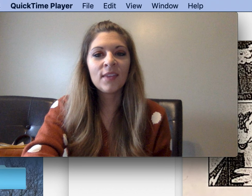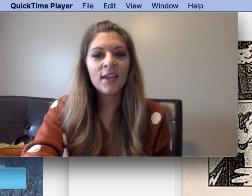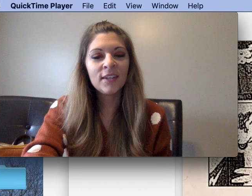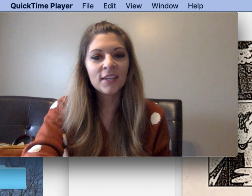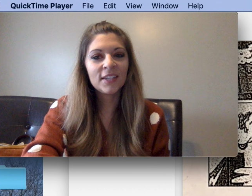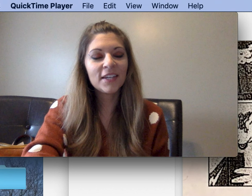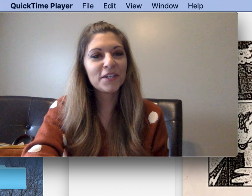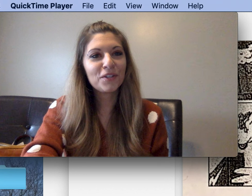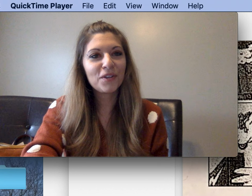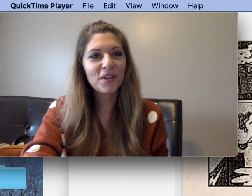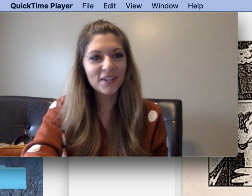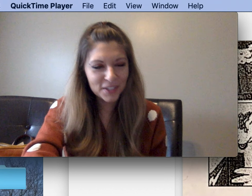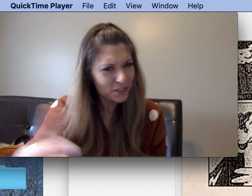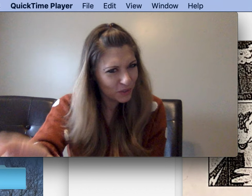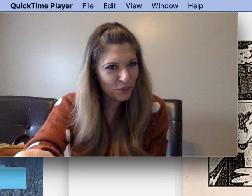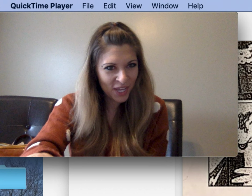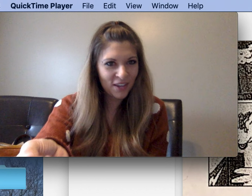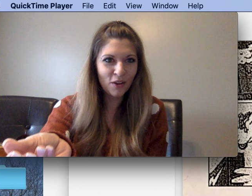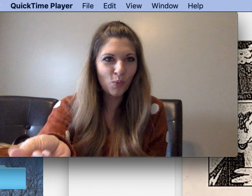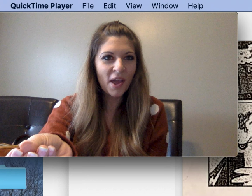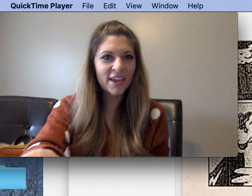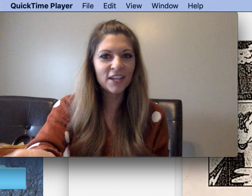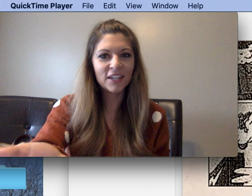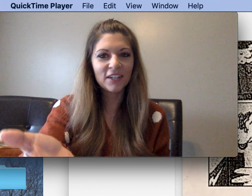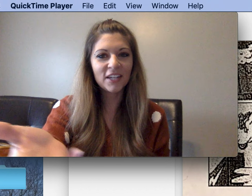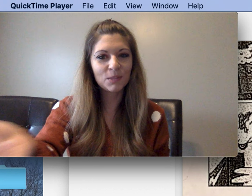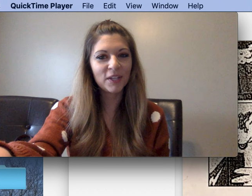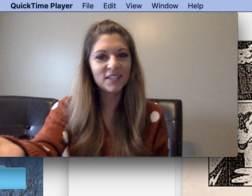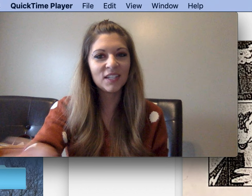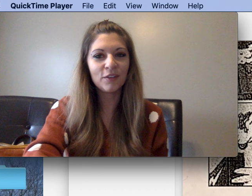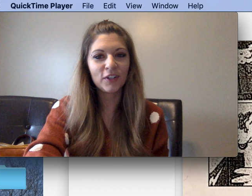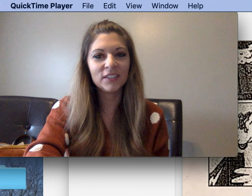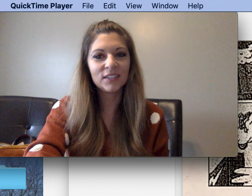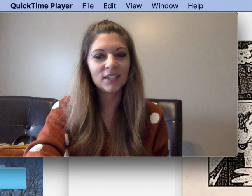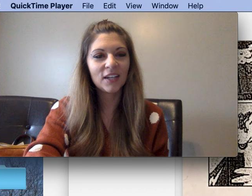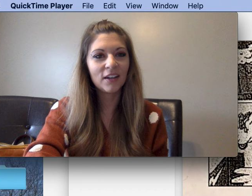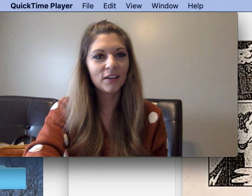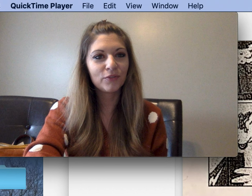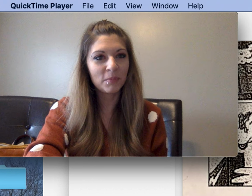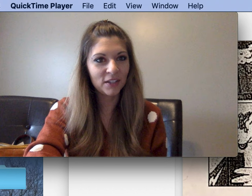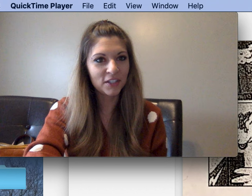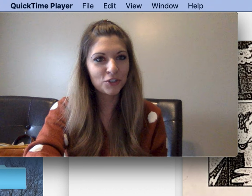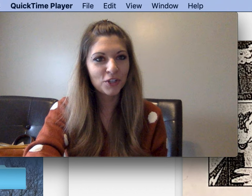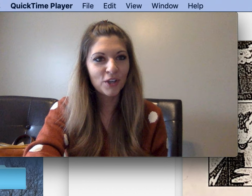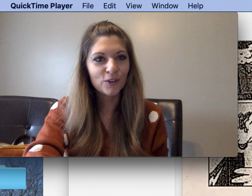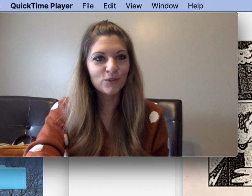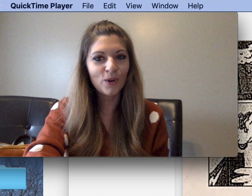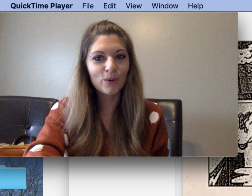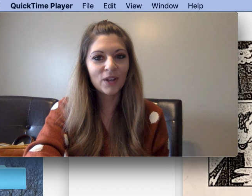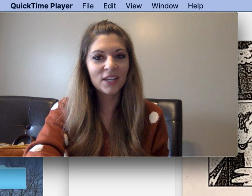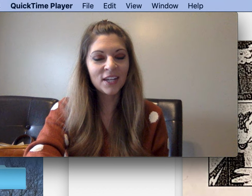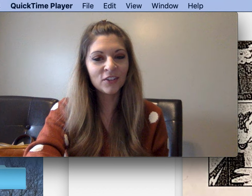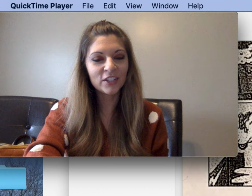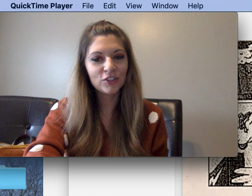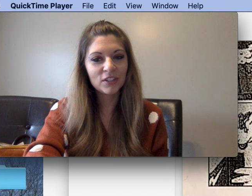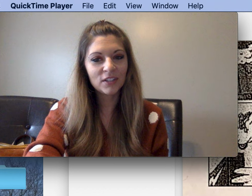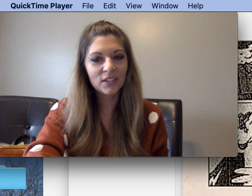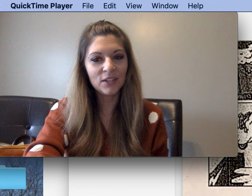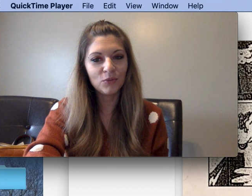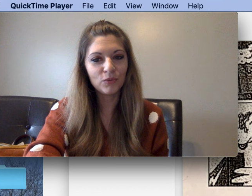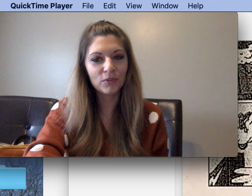And then he, in his little kid way, explains the difference from English. So in